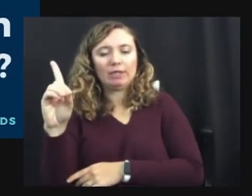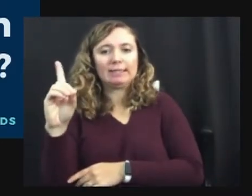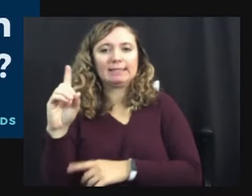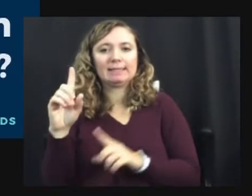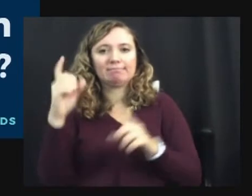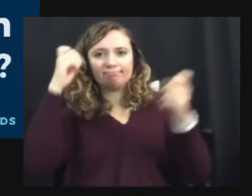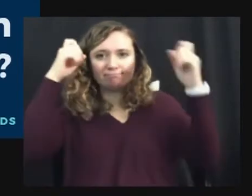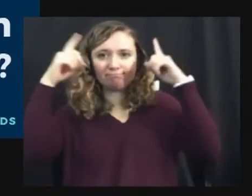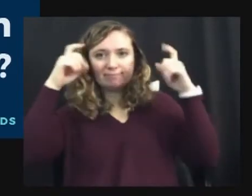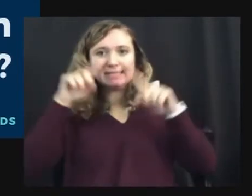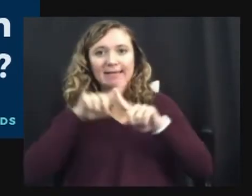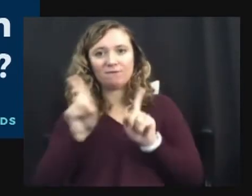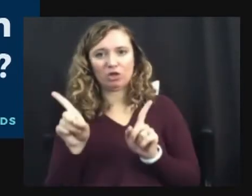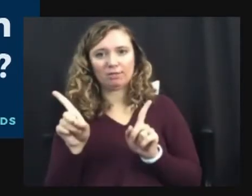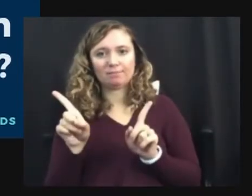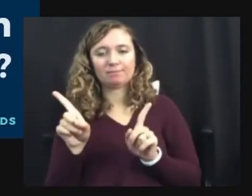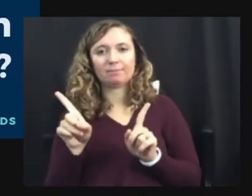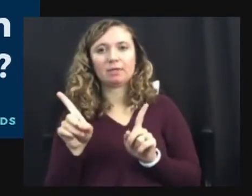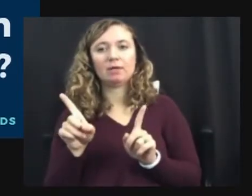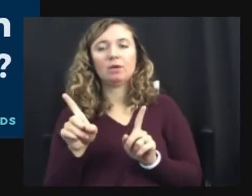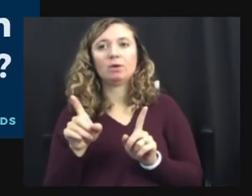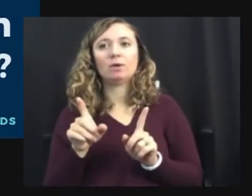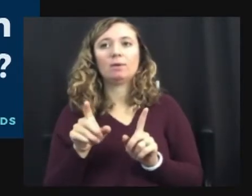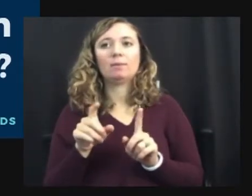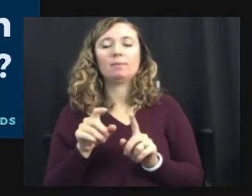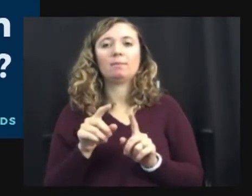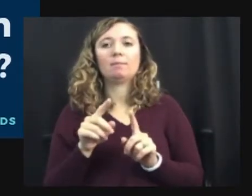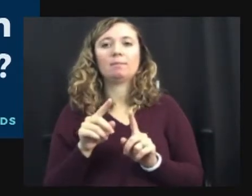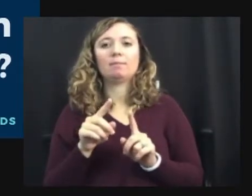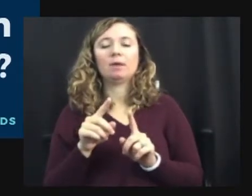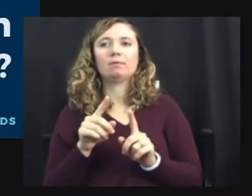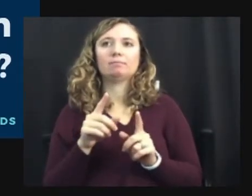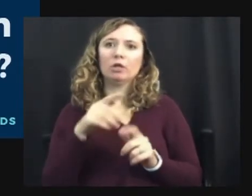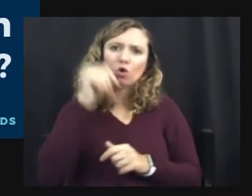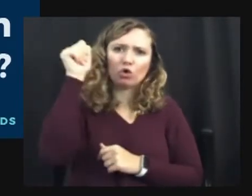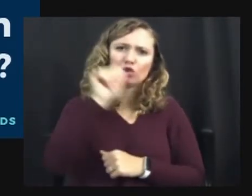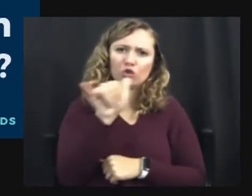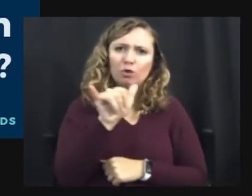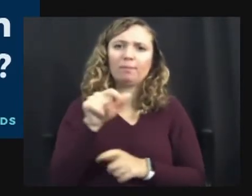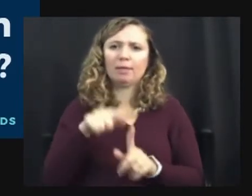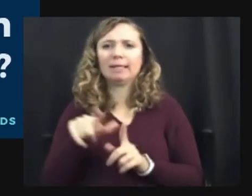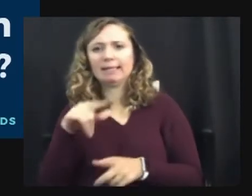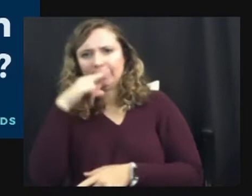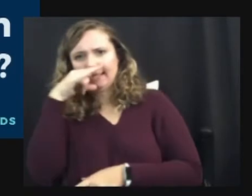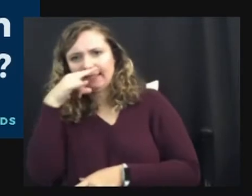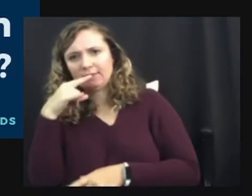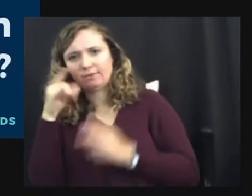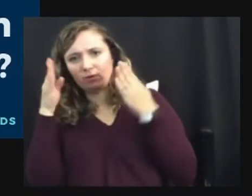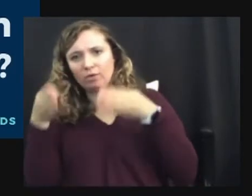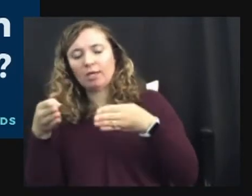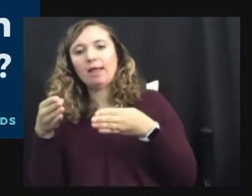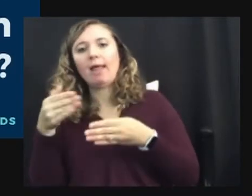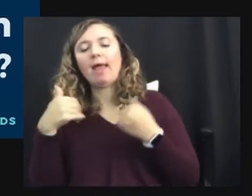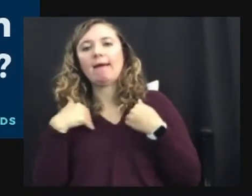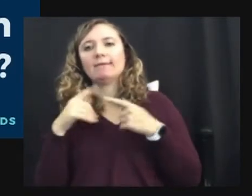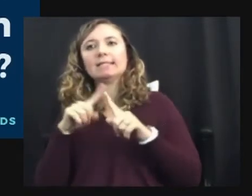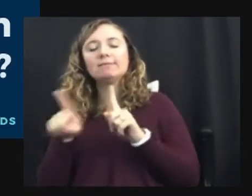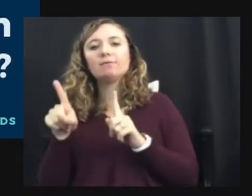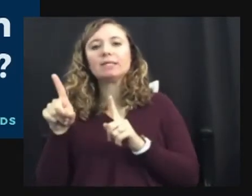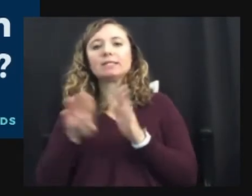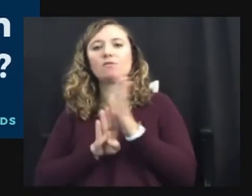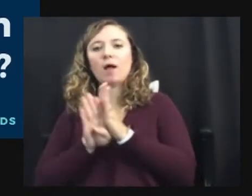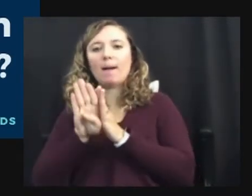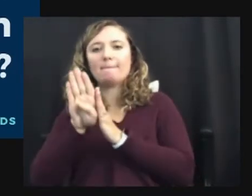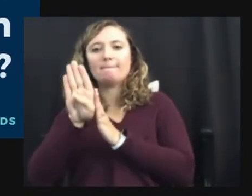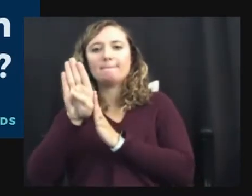and adults, but we're talking about children today. They have a different developmental trajectory, not just